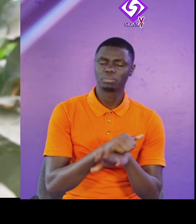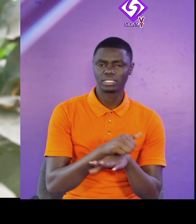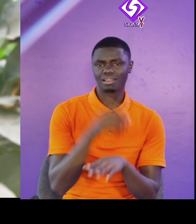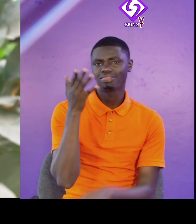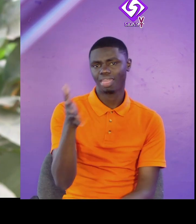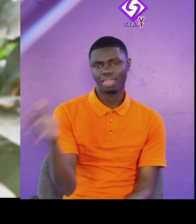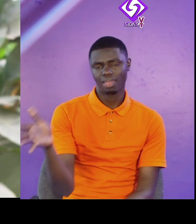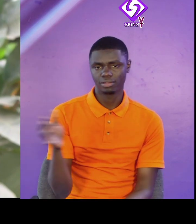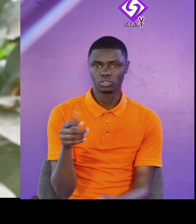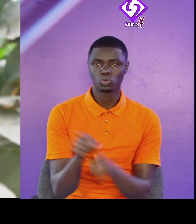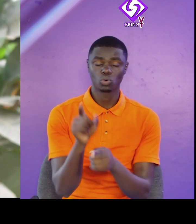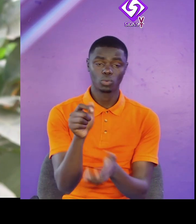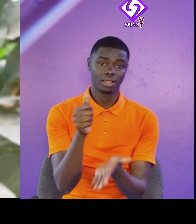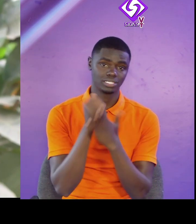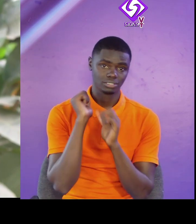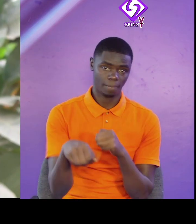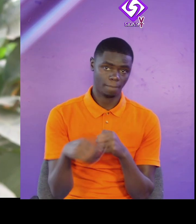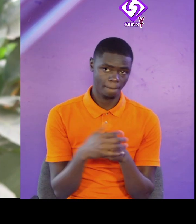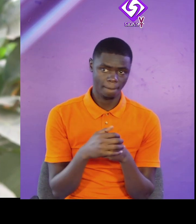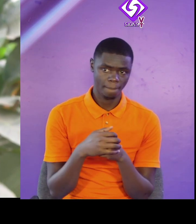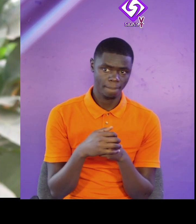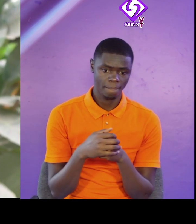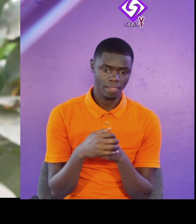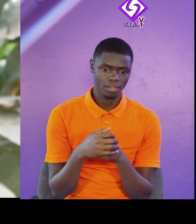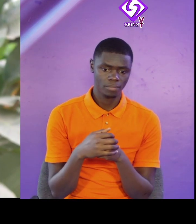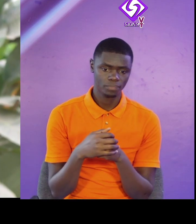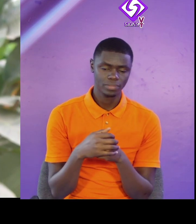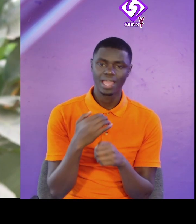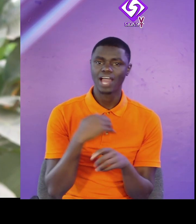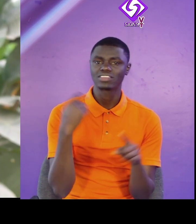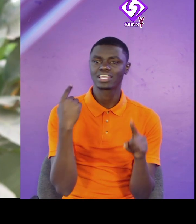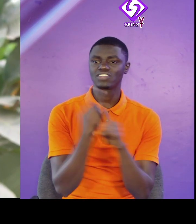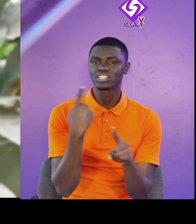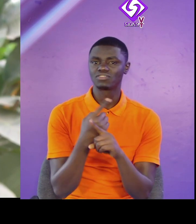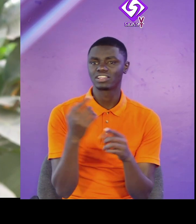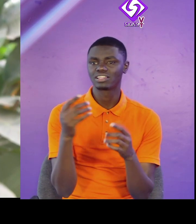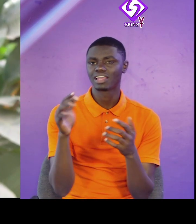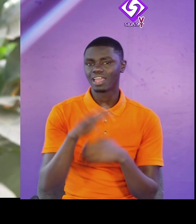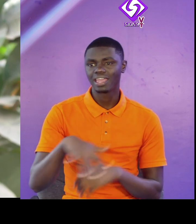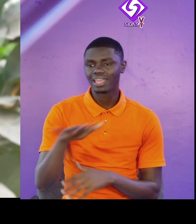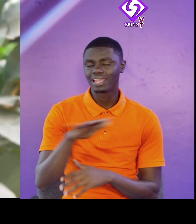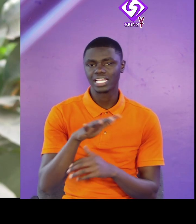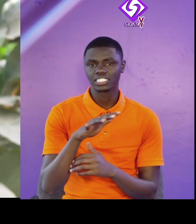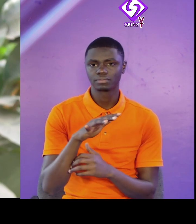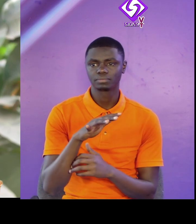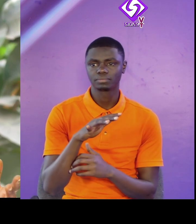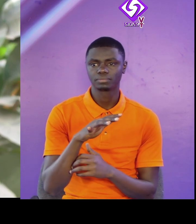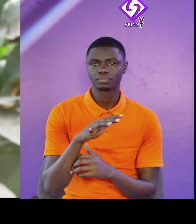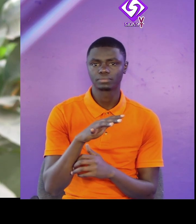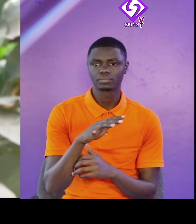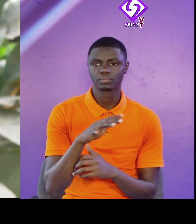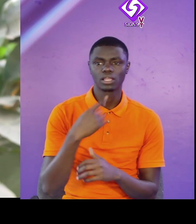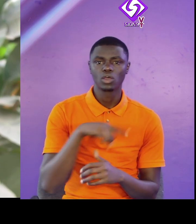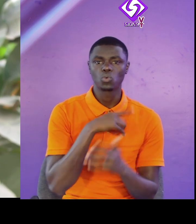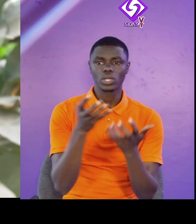assist and maybe signpost if there are certain other aspects of someone's mental health care that we need to bring